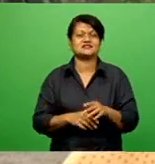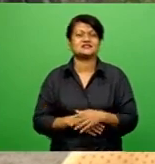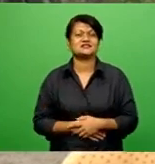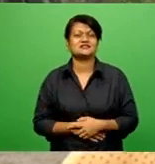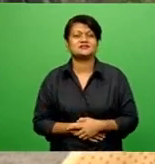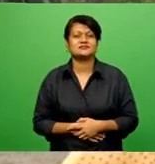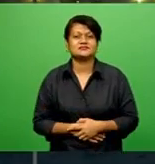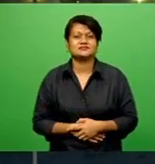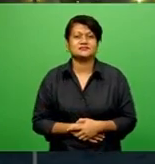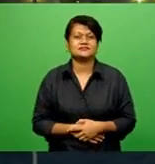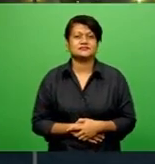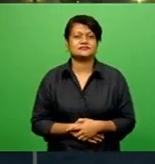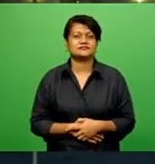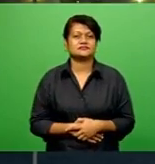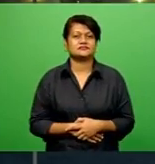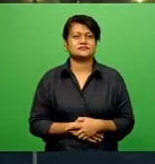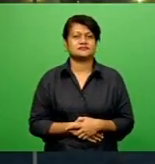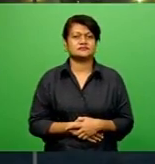FBC News.